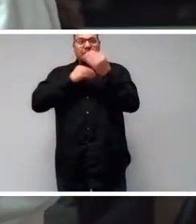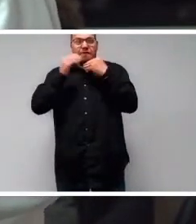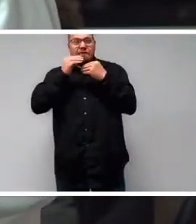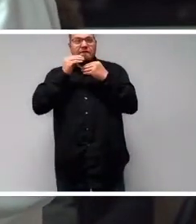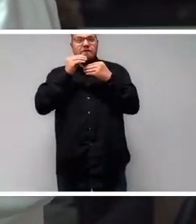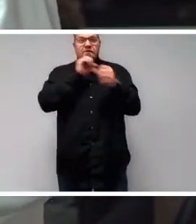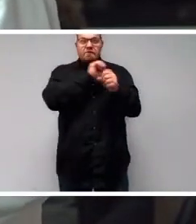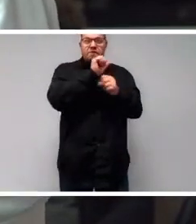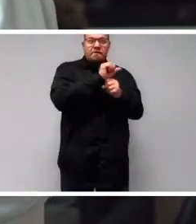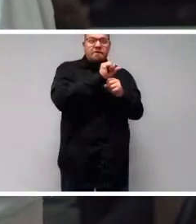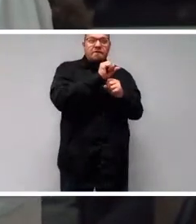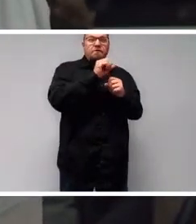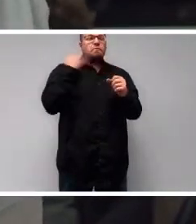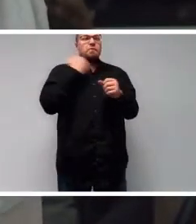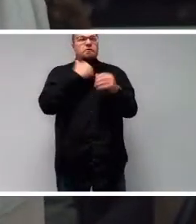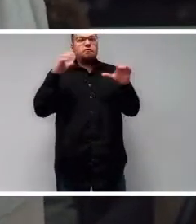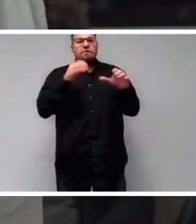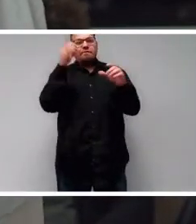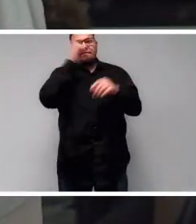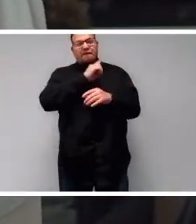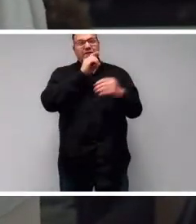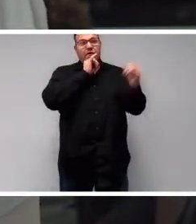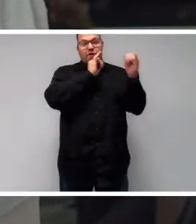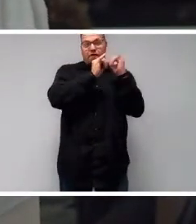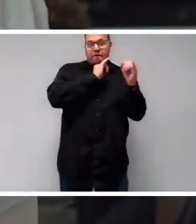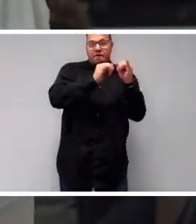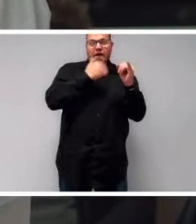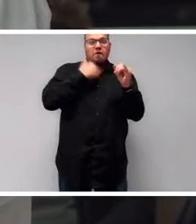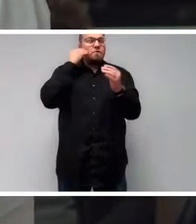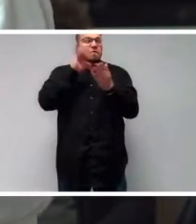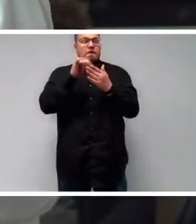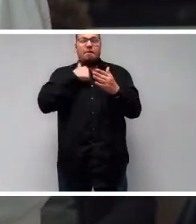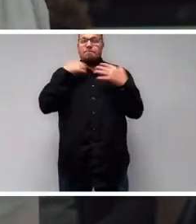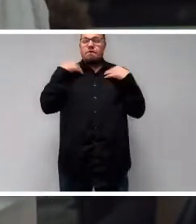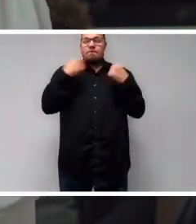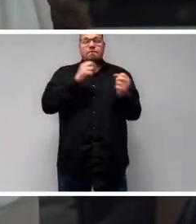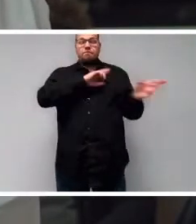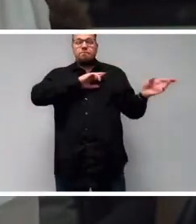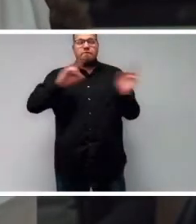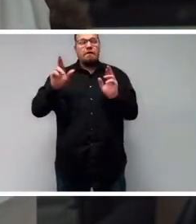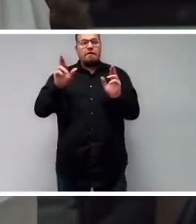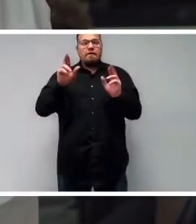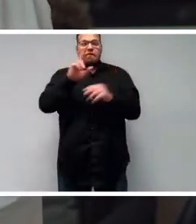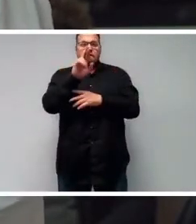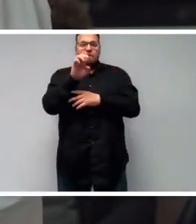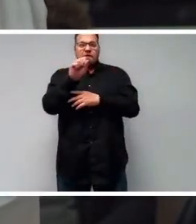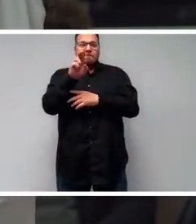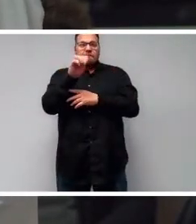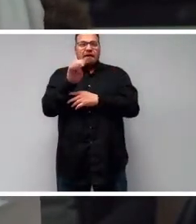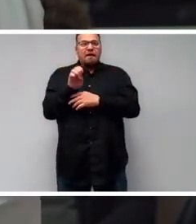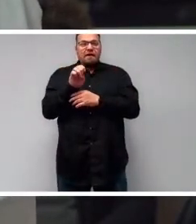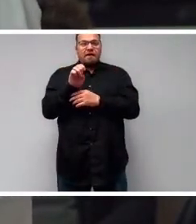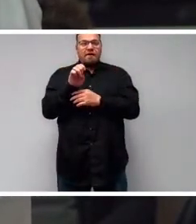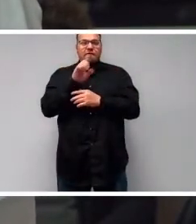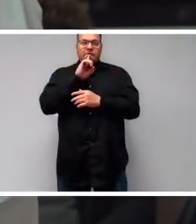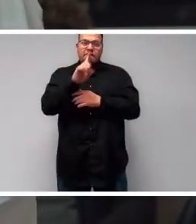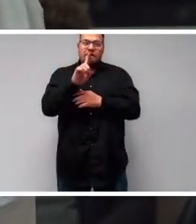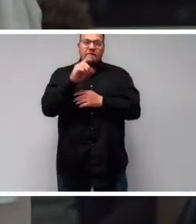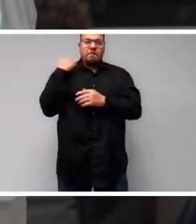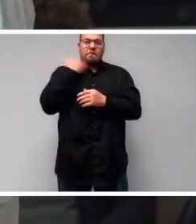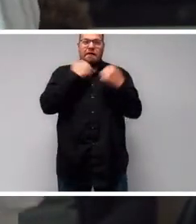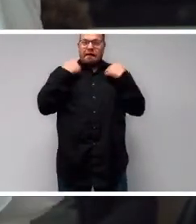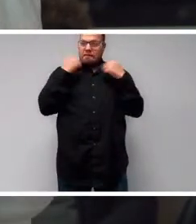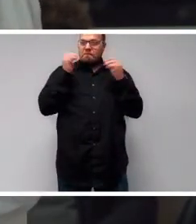mock interviews. I know I'm confident in writing a resume. We've actually had somebody,